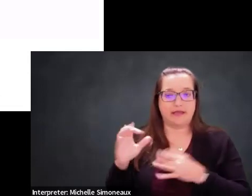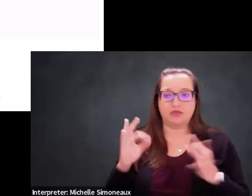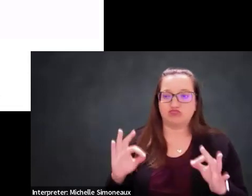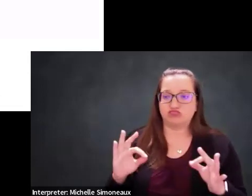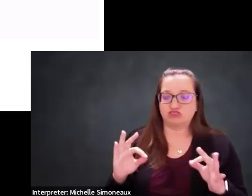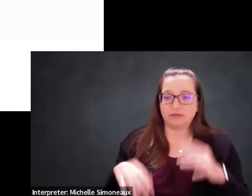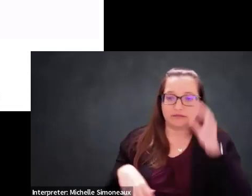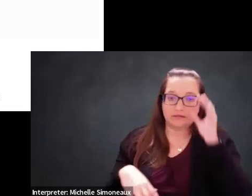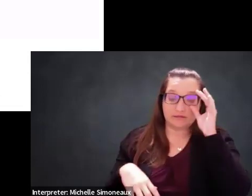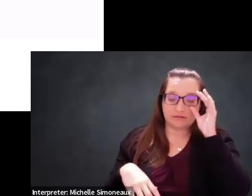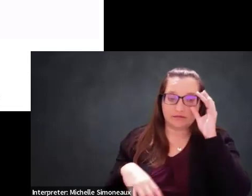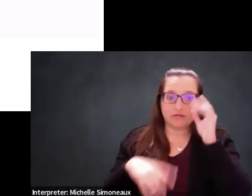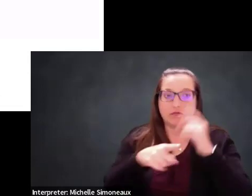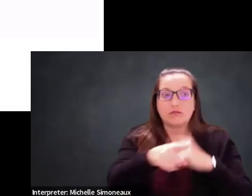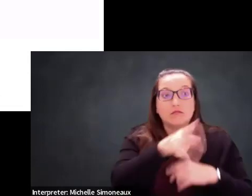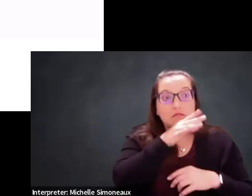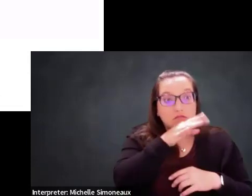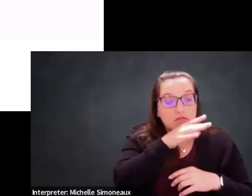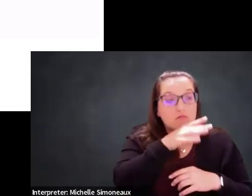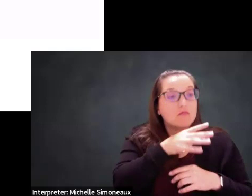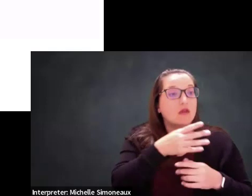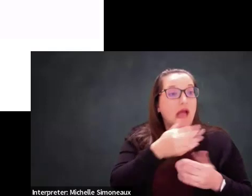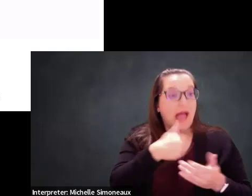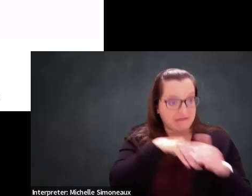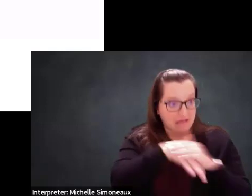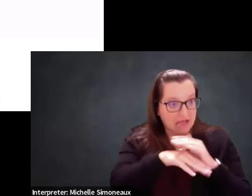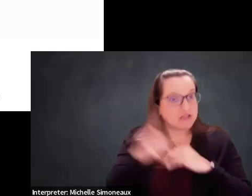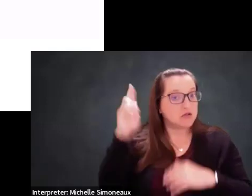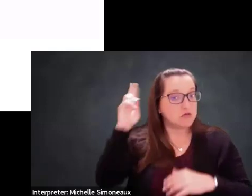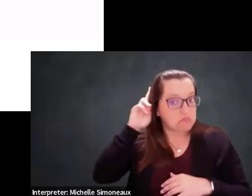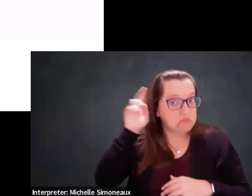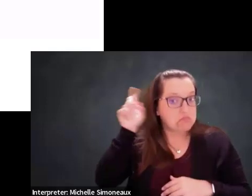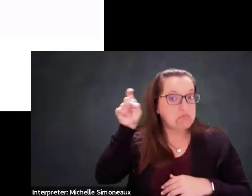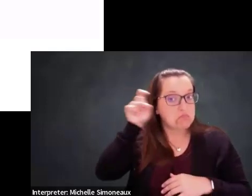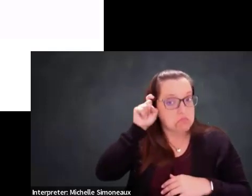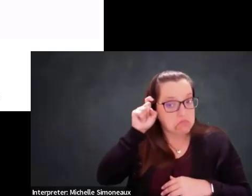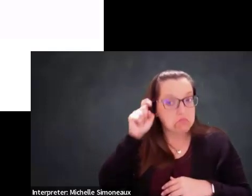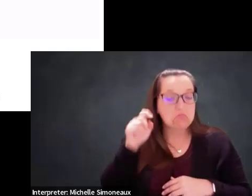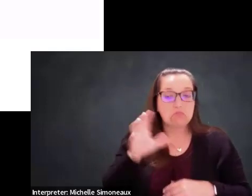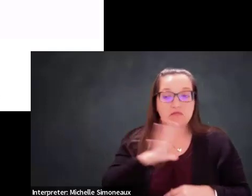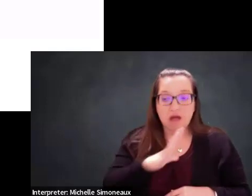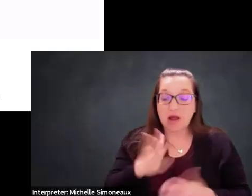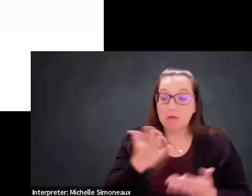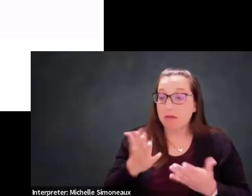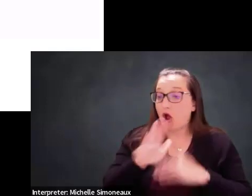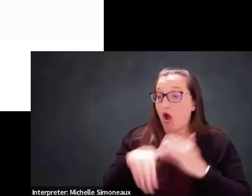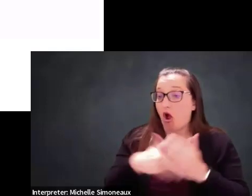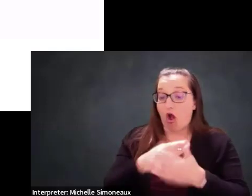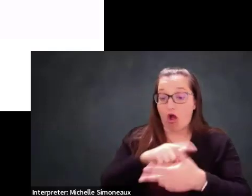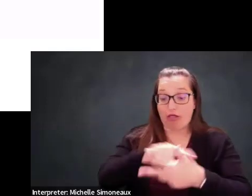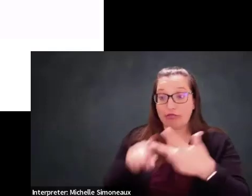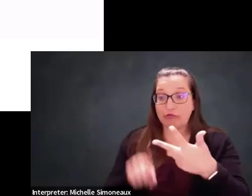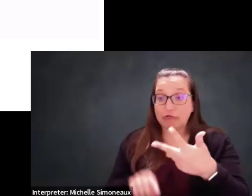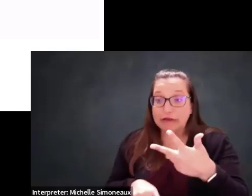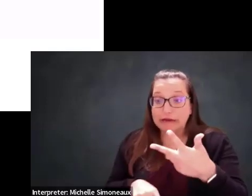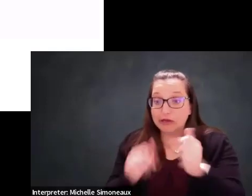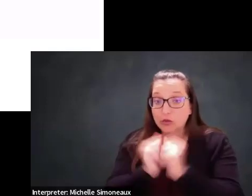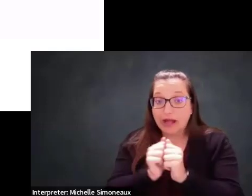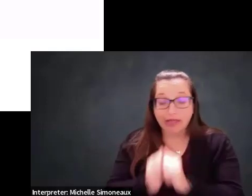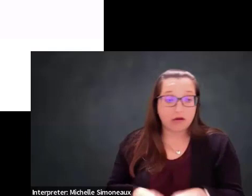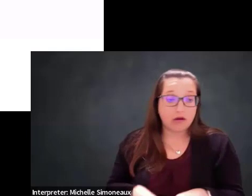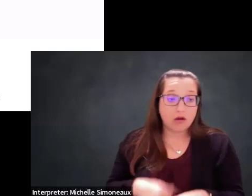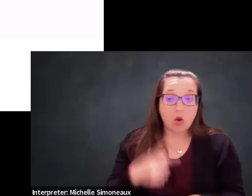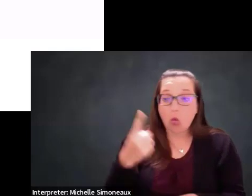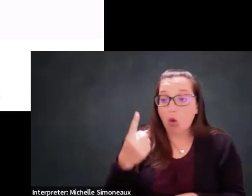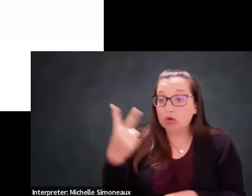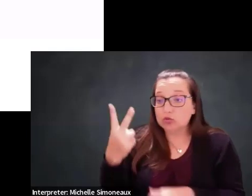maybe our students do have access to their cochlear implants or hearing aids. So we want to be able to have maybe all three working together, maybe one or two, but to never look at it